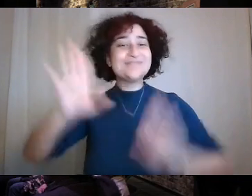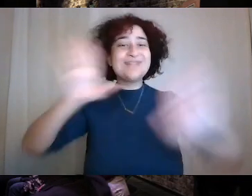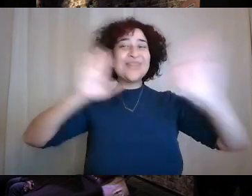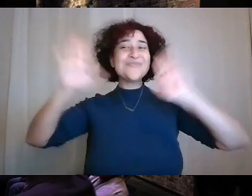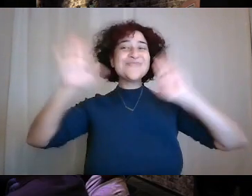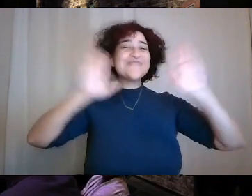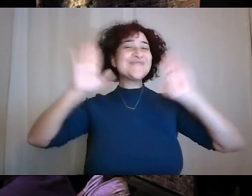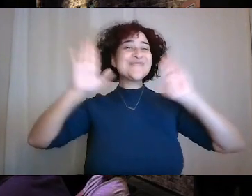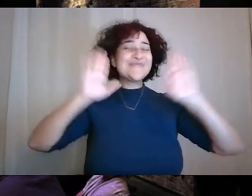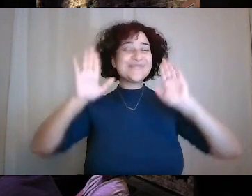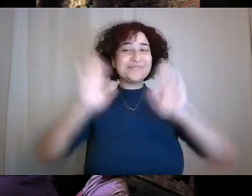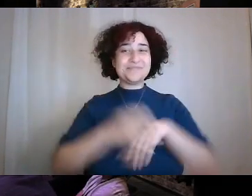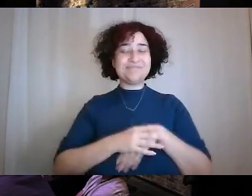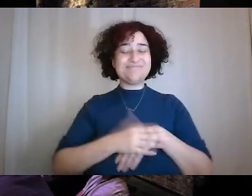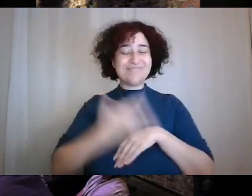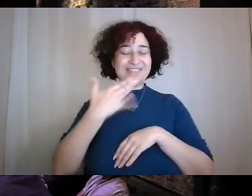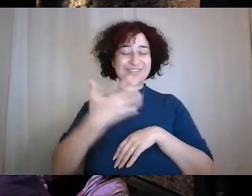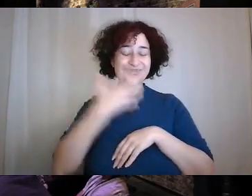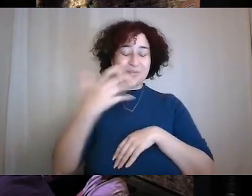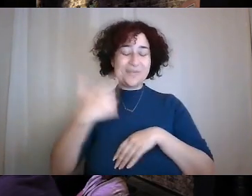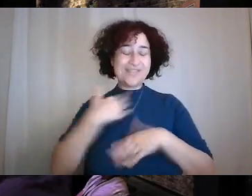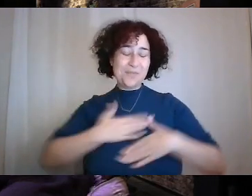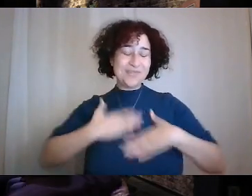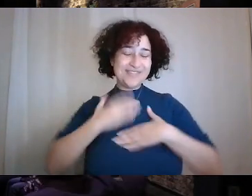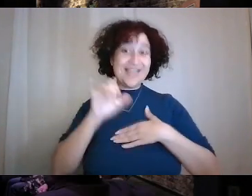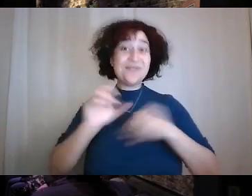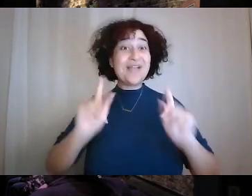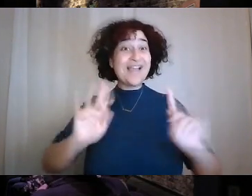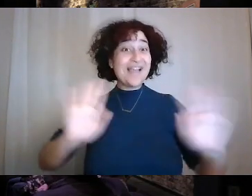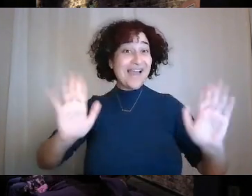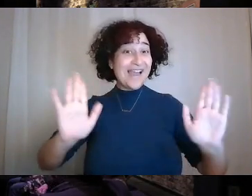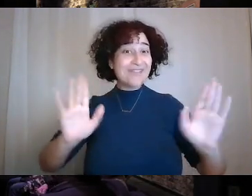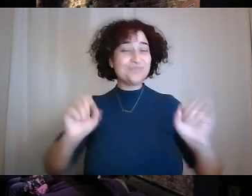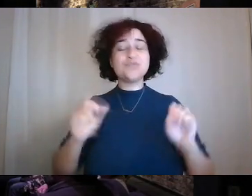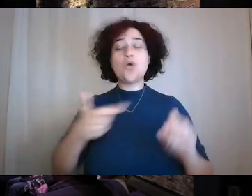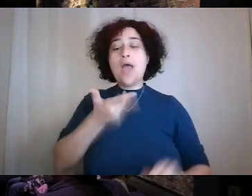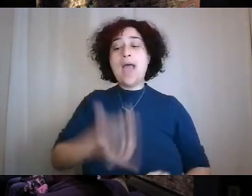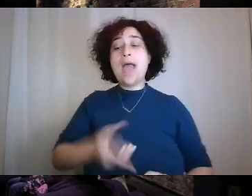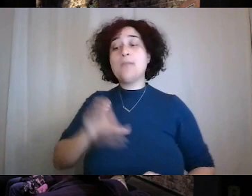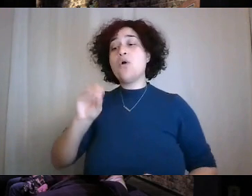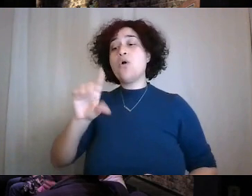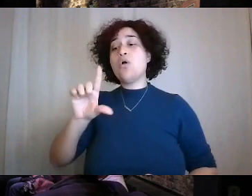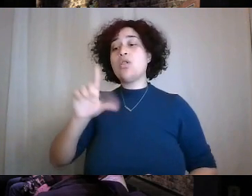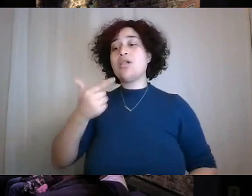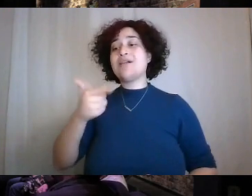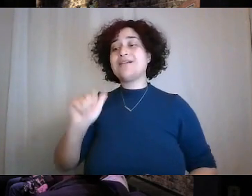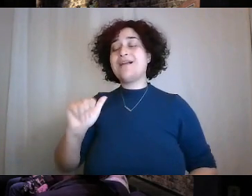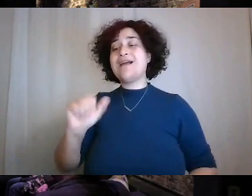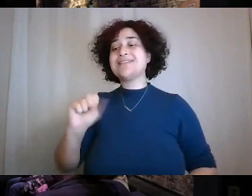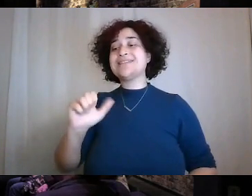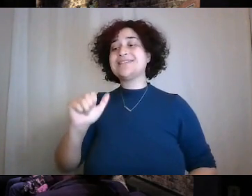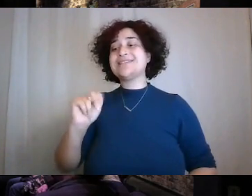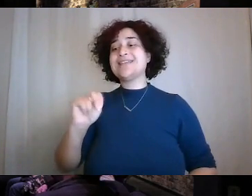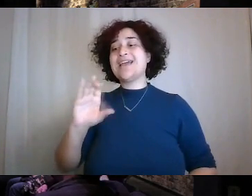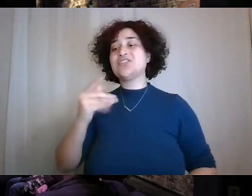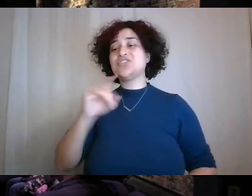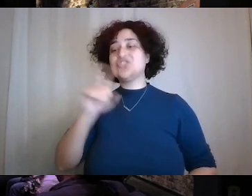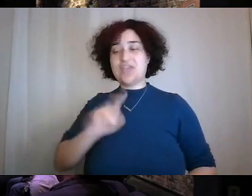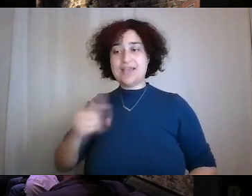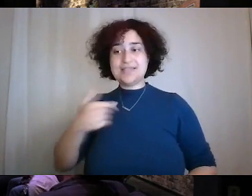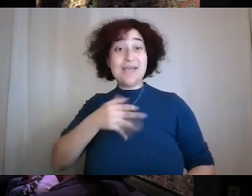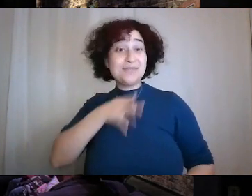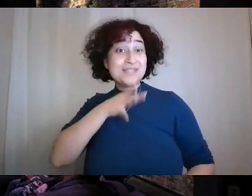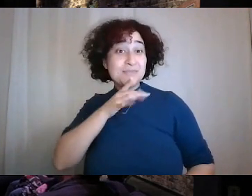Thank you so much. I appreciate that. Okay, hi. So I am Olga Sanchez Saltveit, she, her. I am speaking to you from Ndakina,